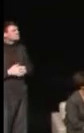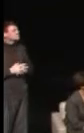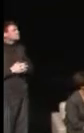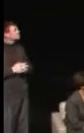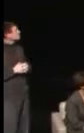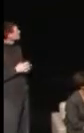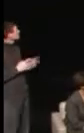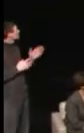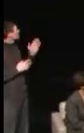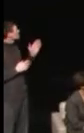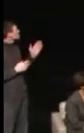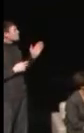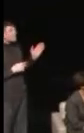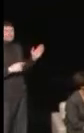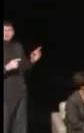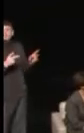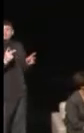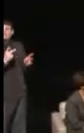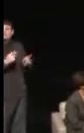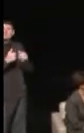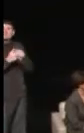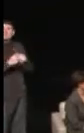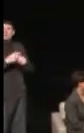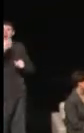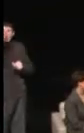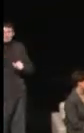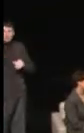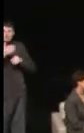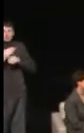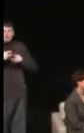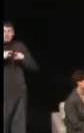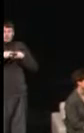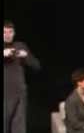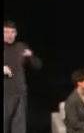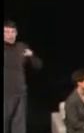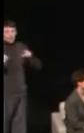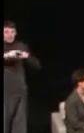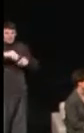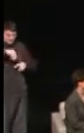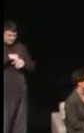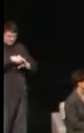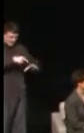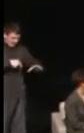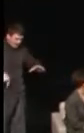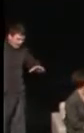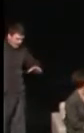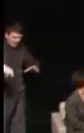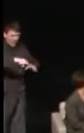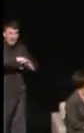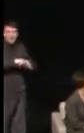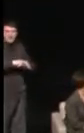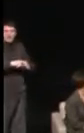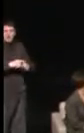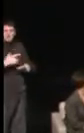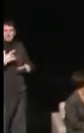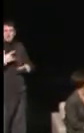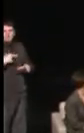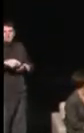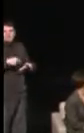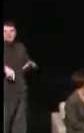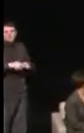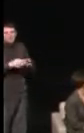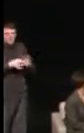In keeping with an Aboriginal sharing circle concept, the theater's inner circular space evokes a sense of